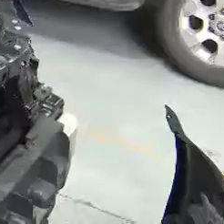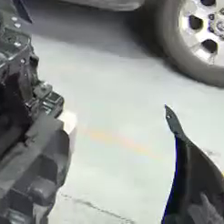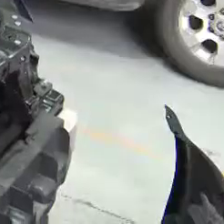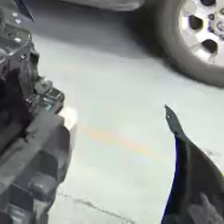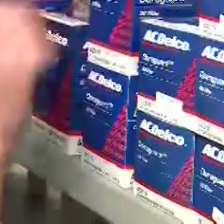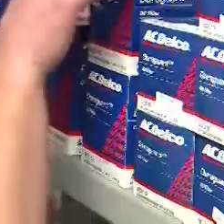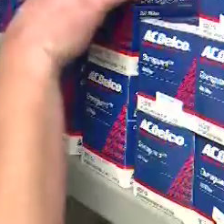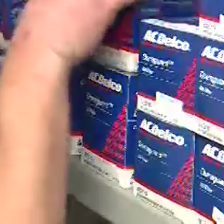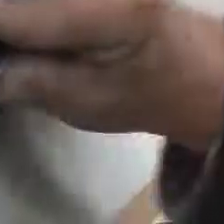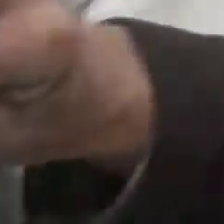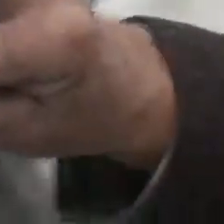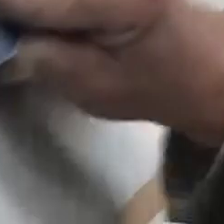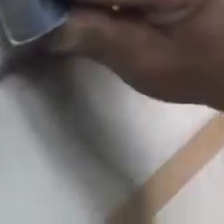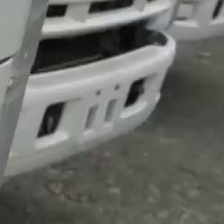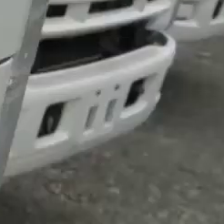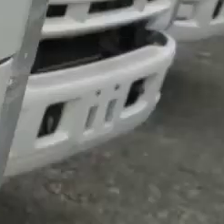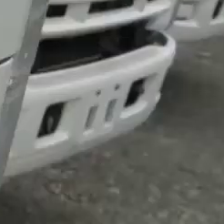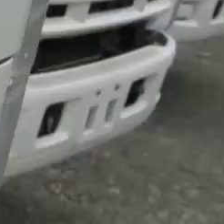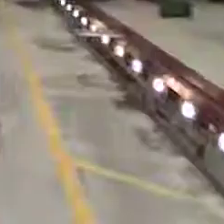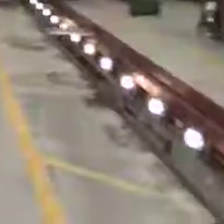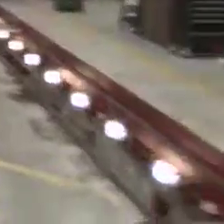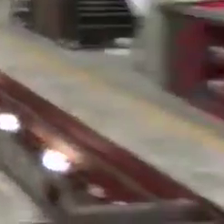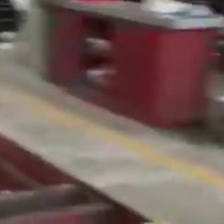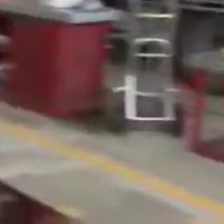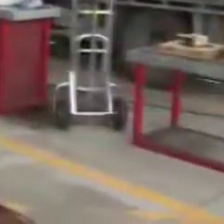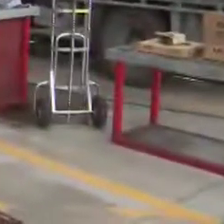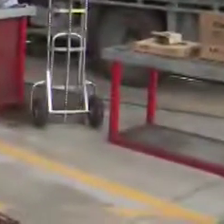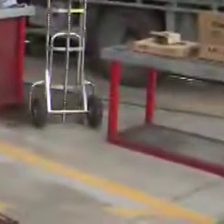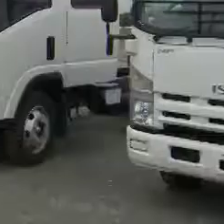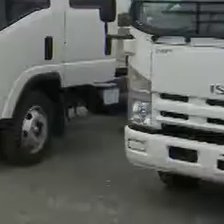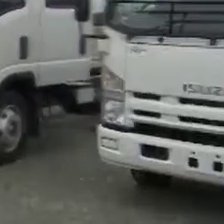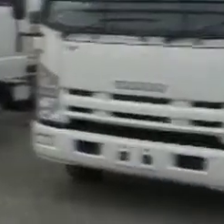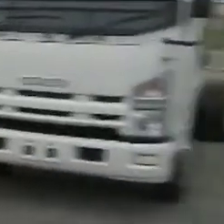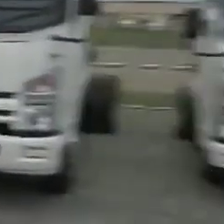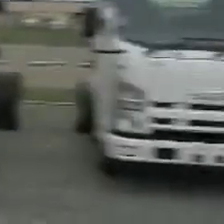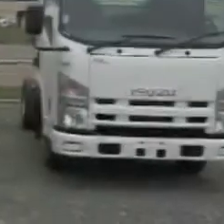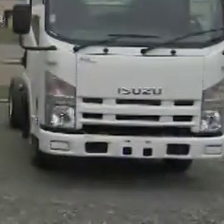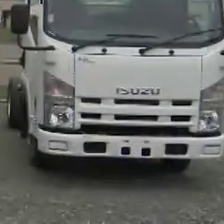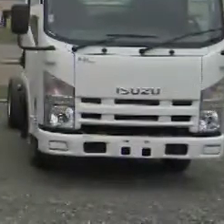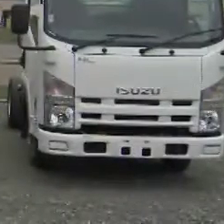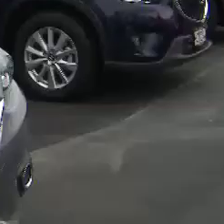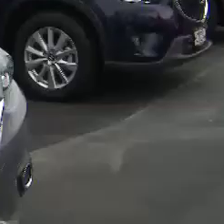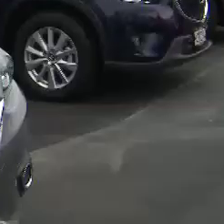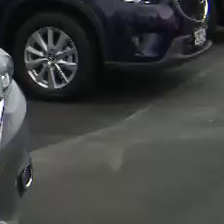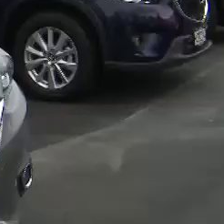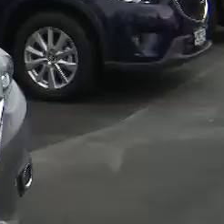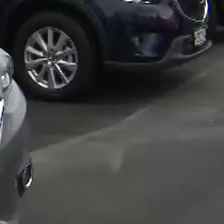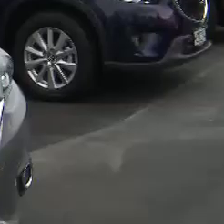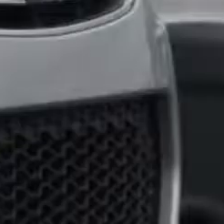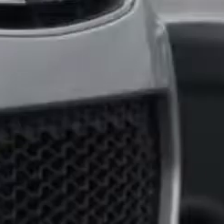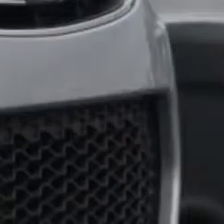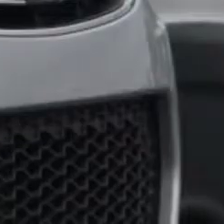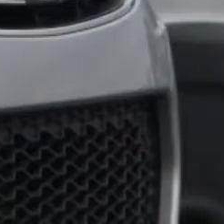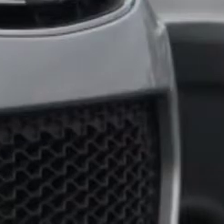sales, servicing, parts, paint and panel, Isuzu truck sales and service, all together in one convenient location. More